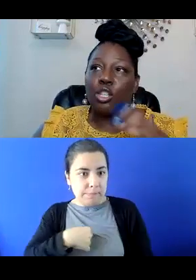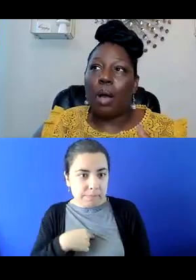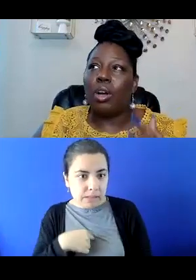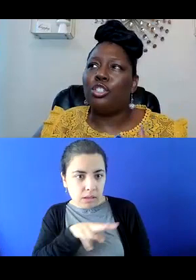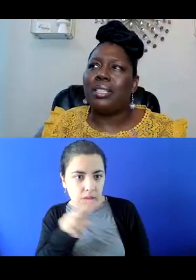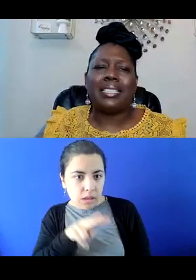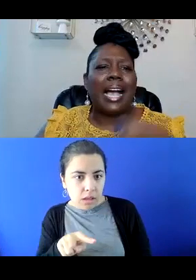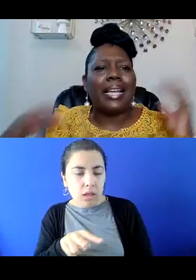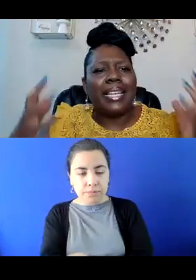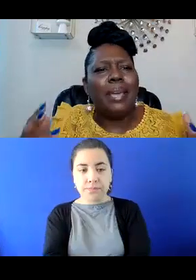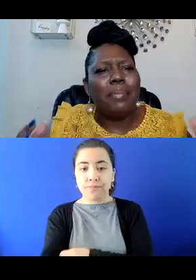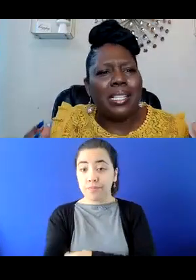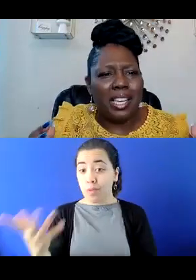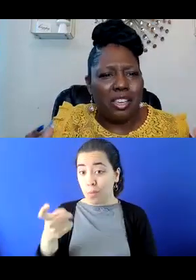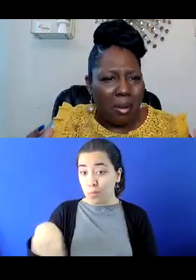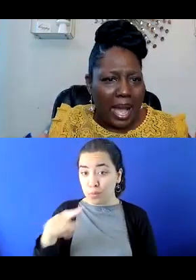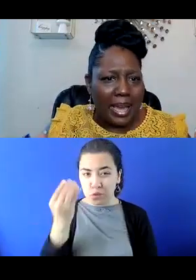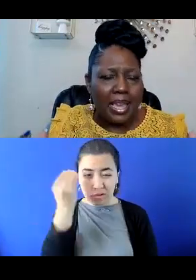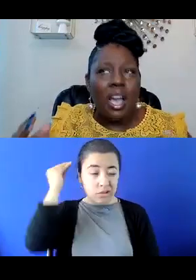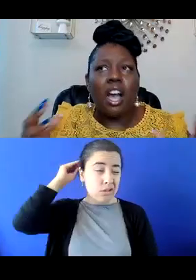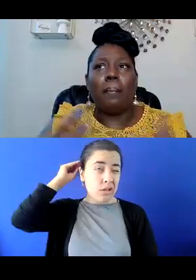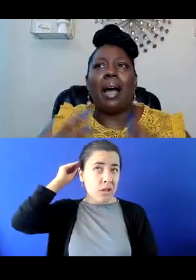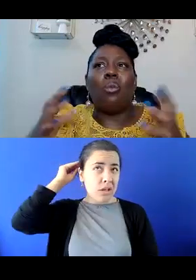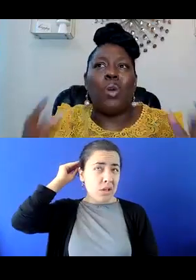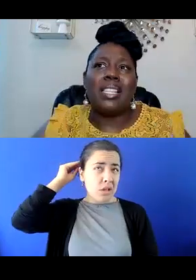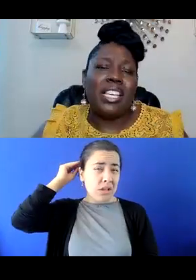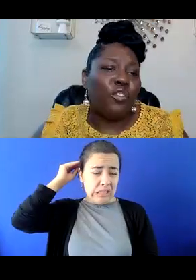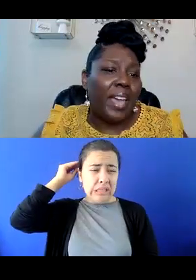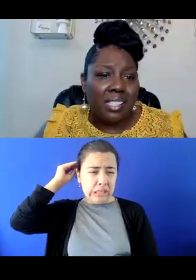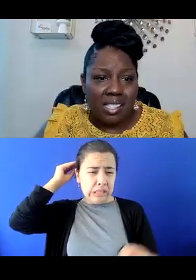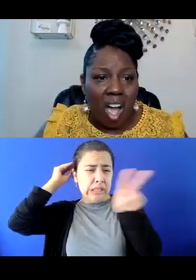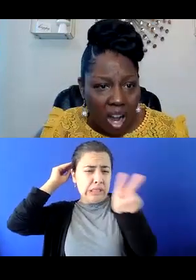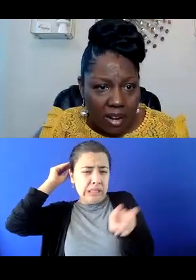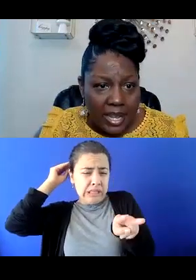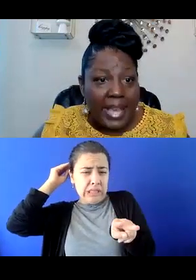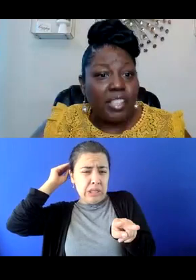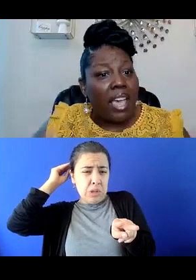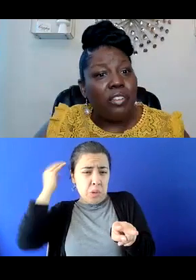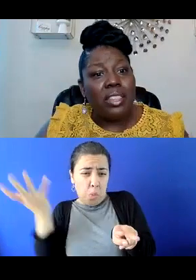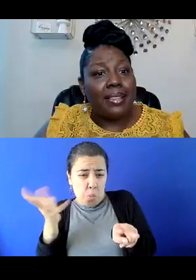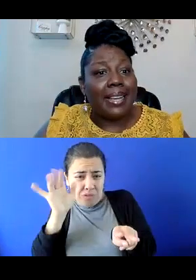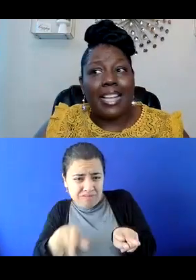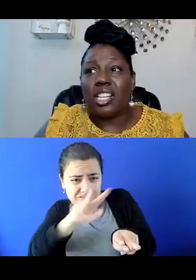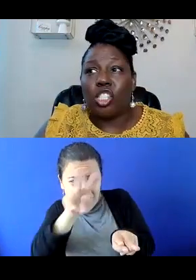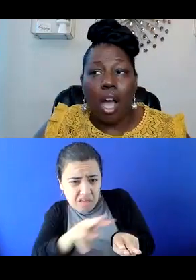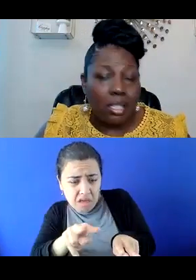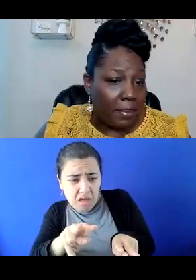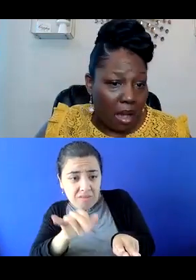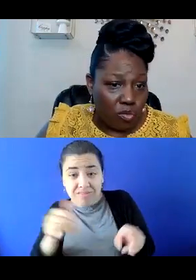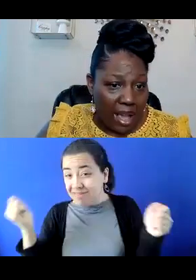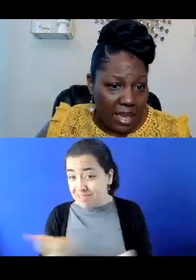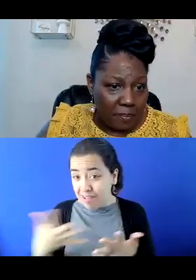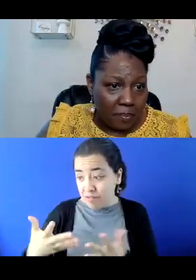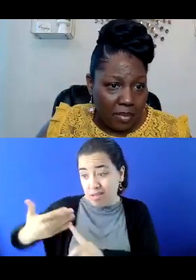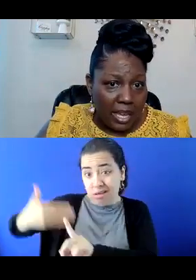And so I want you to just kind of keep this in your mind about what these faces are. It's everything that I just talked